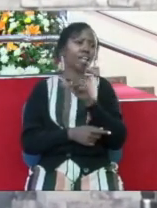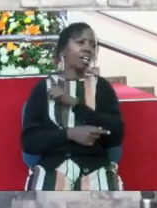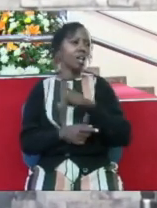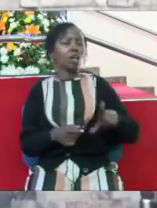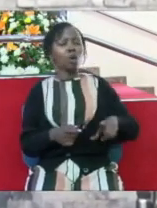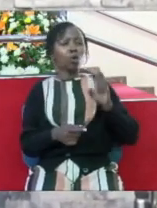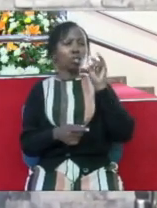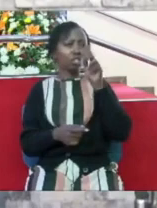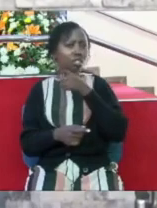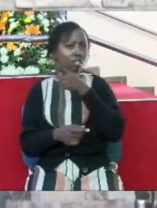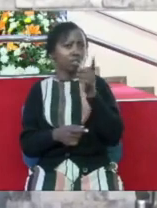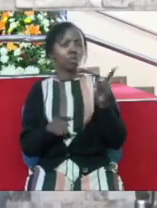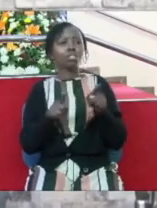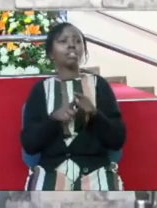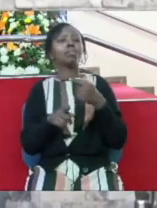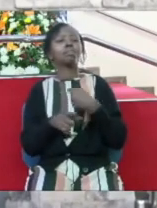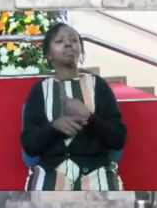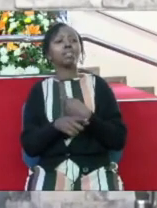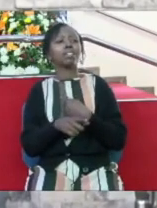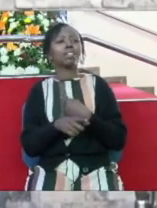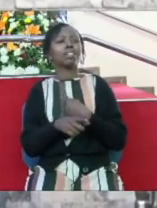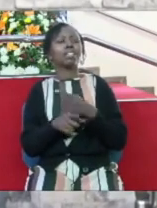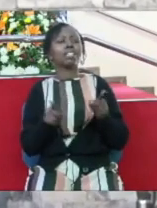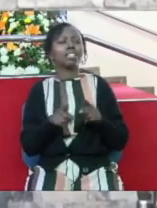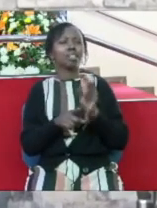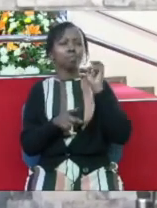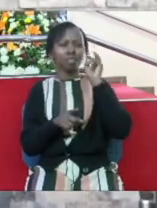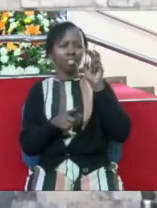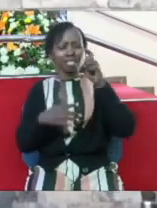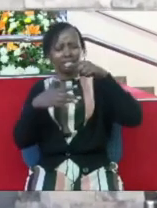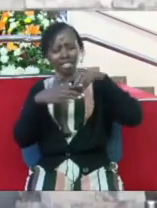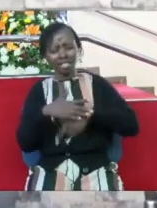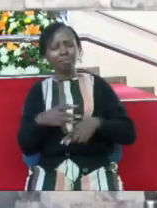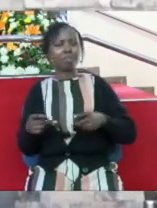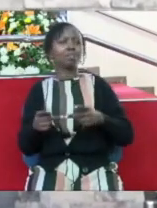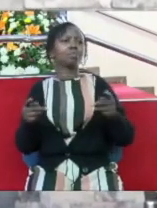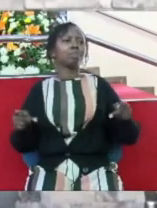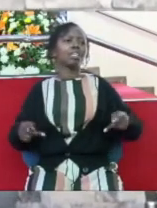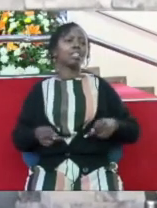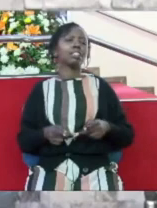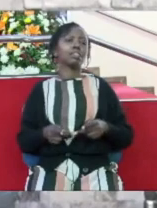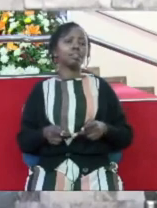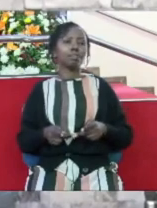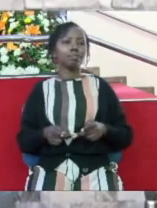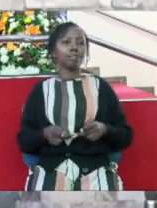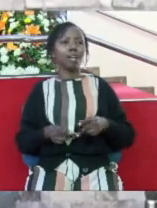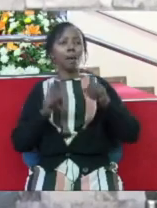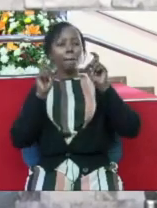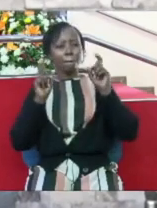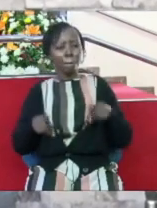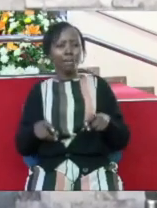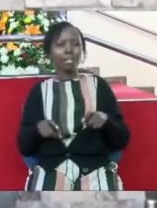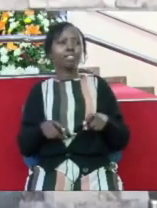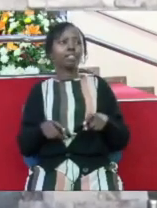me. Anakuona ananiona. In our deepest places he sees us. Anatuona katika sehemu zetu zote. We must come to a